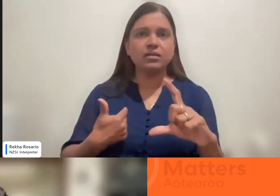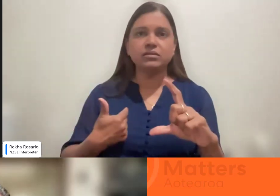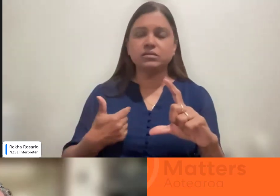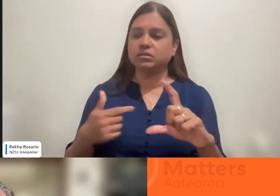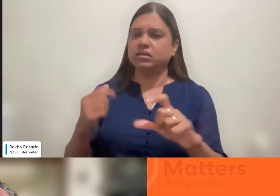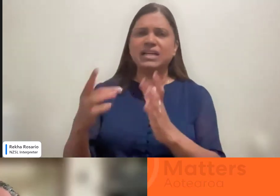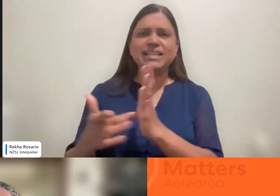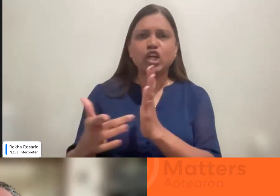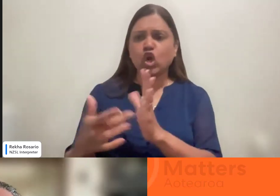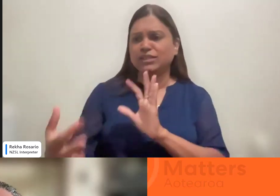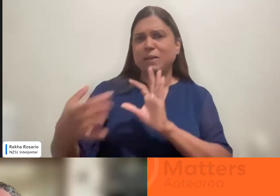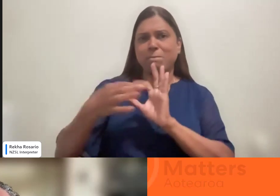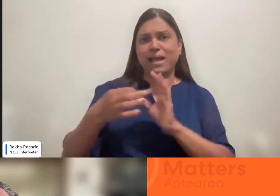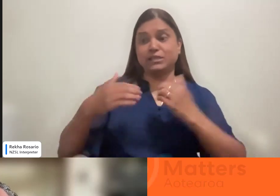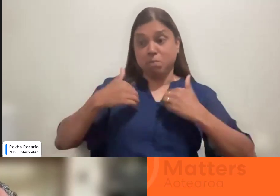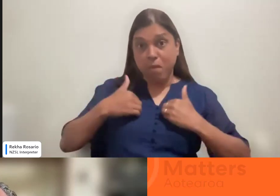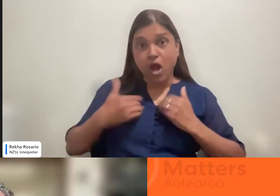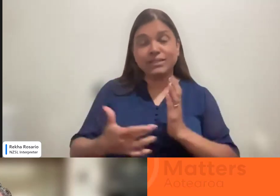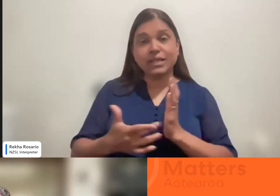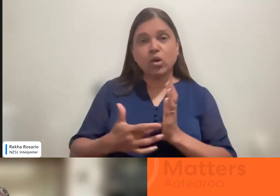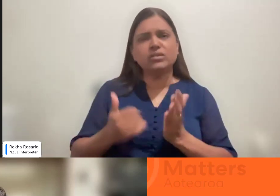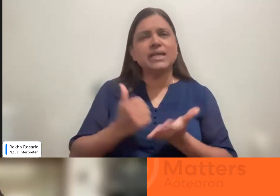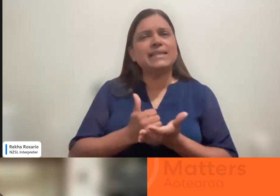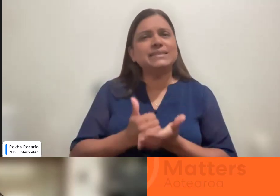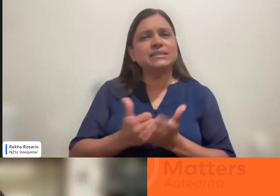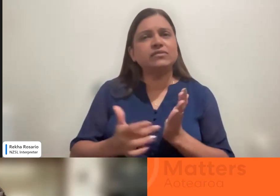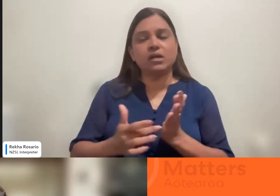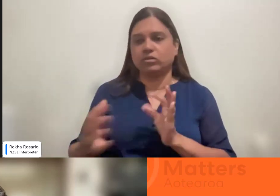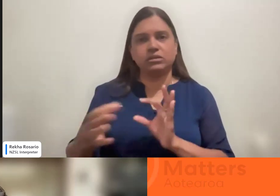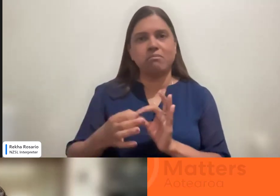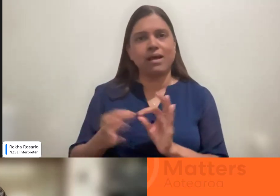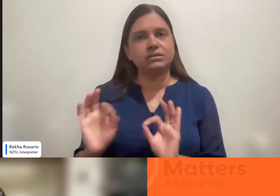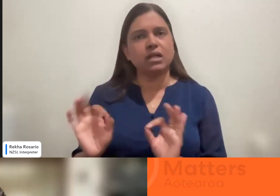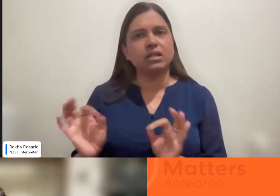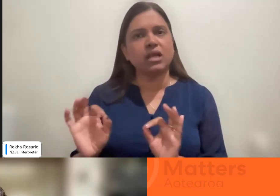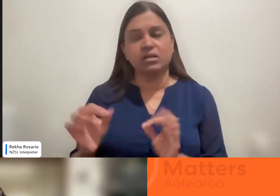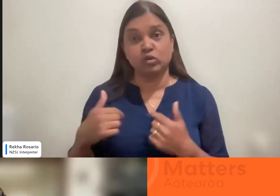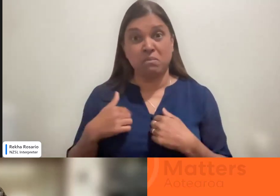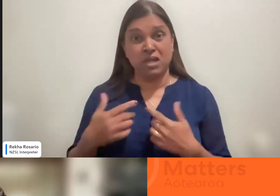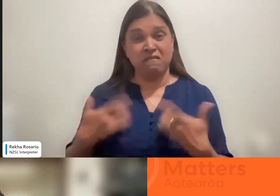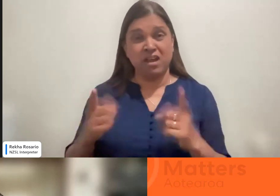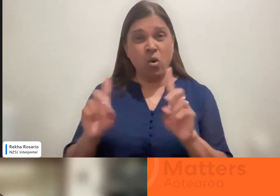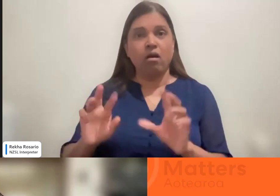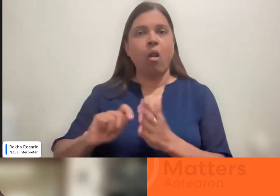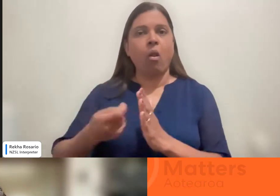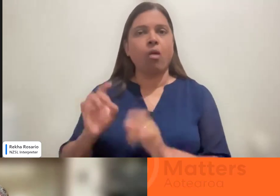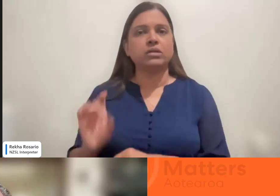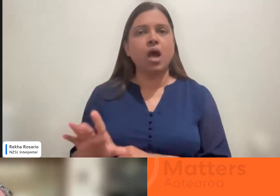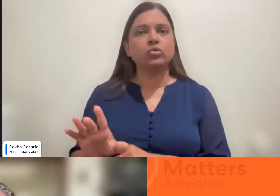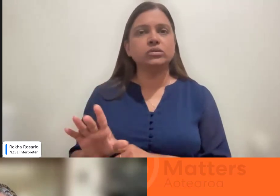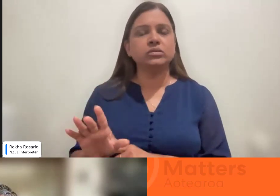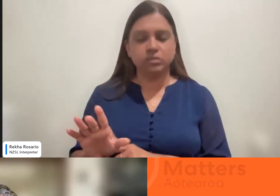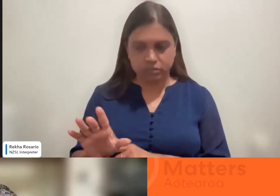technology that I would use as assistive technology. And so that way I'm almost completely locked out of it. We tried